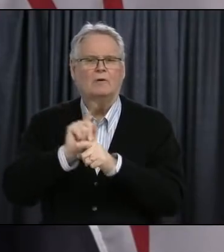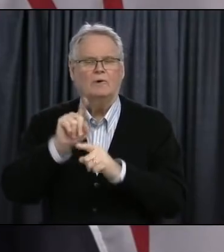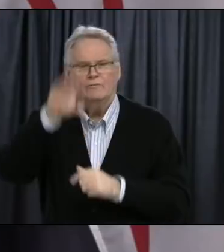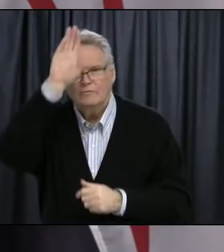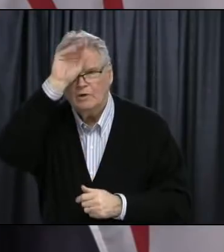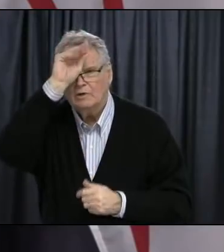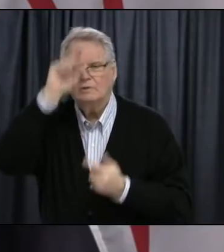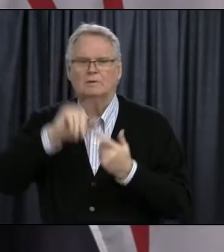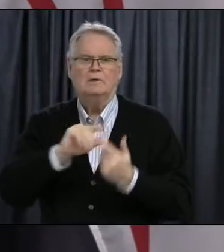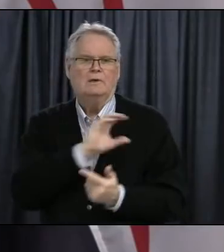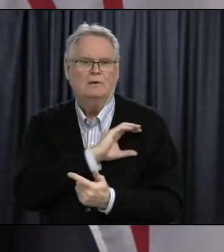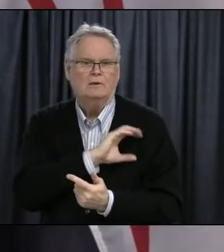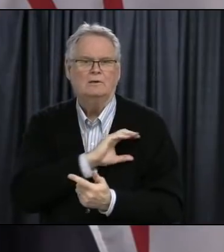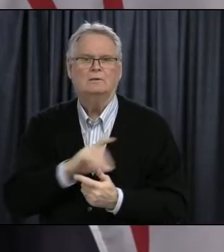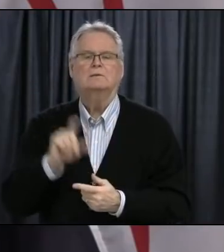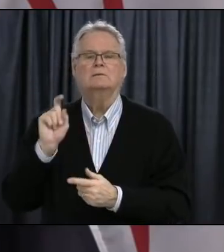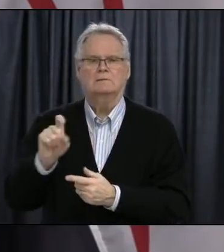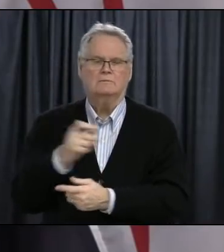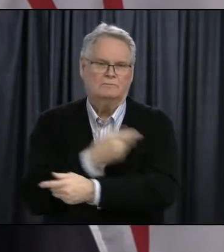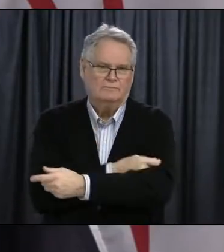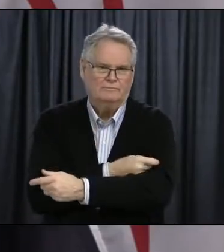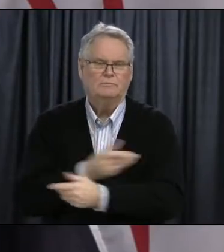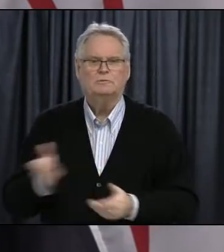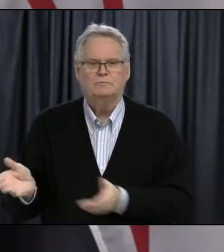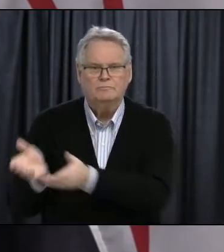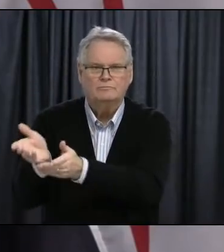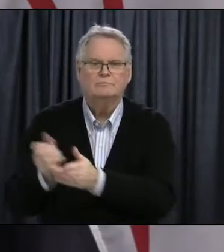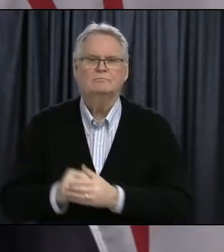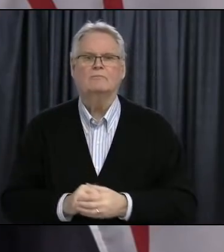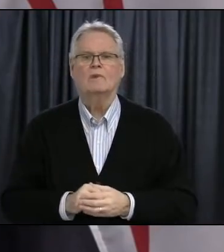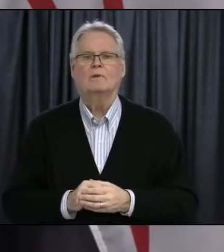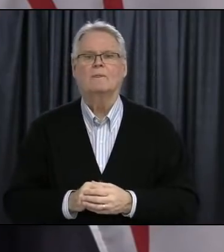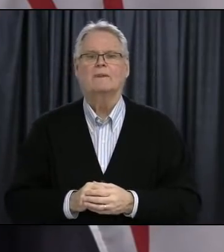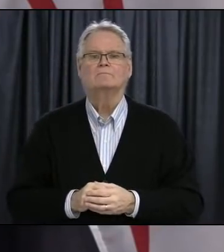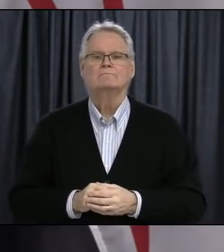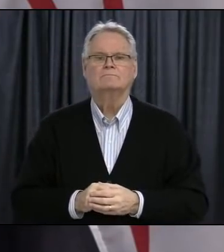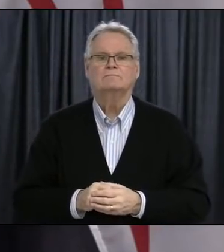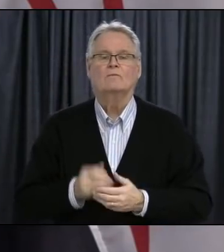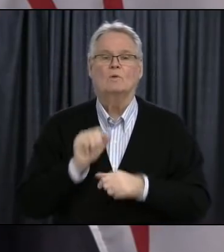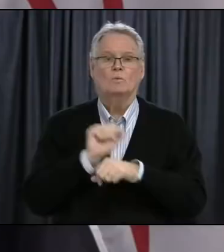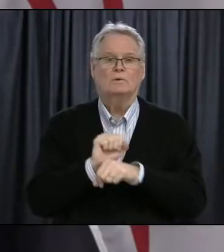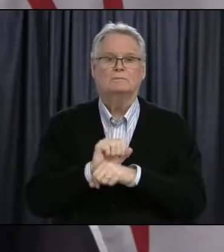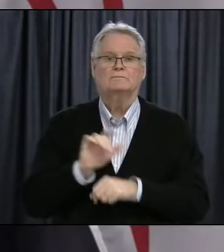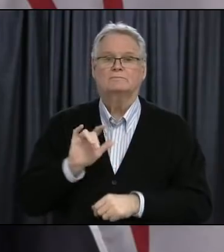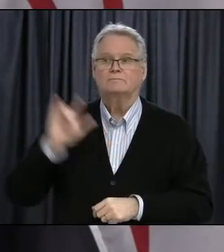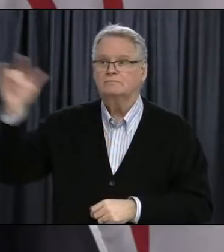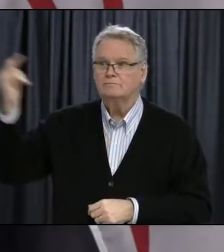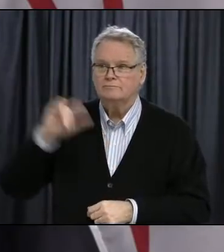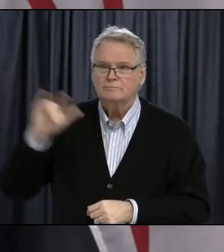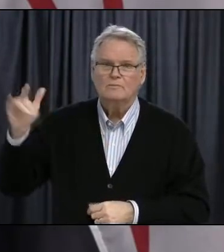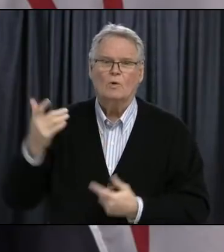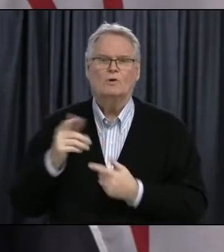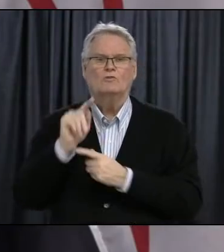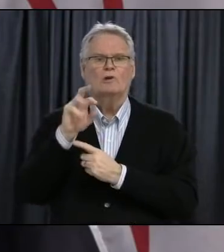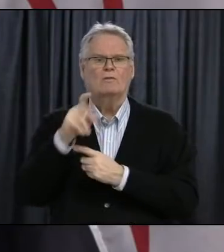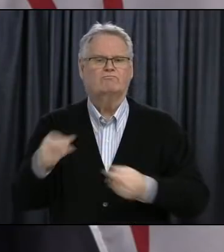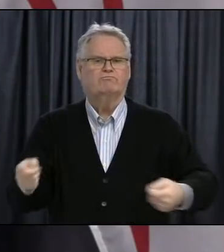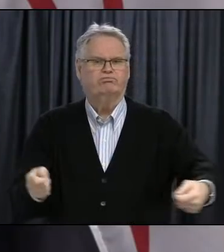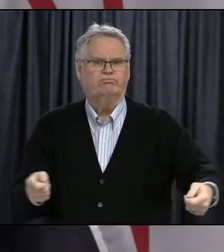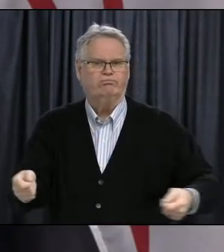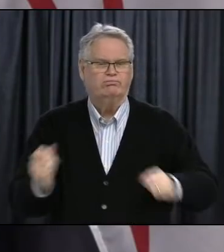and rotational workers. Adults in marginalized populations, such as people experiencing homelessness or precarious housing